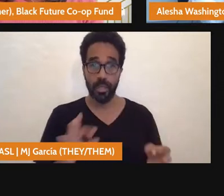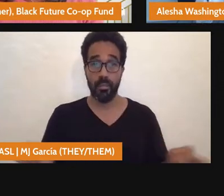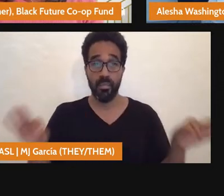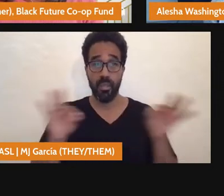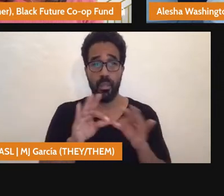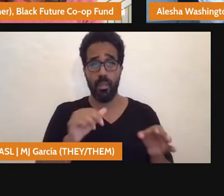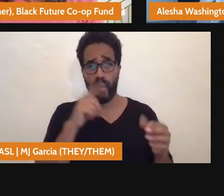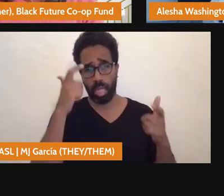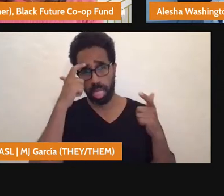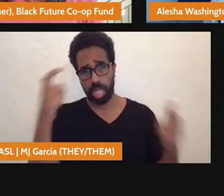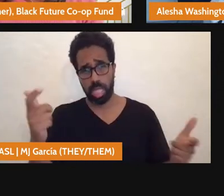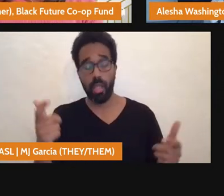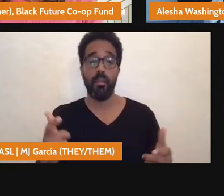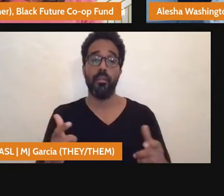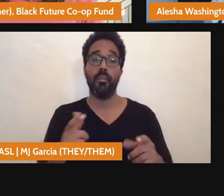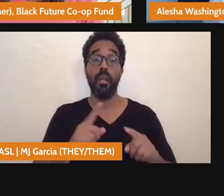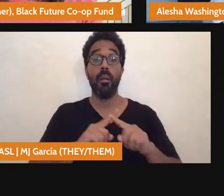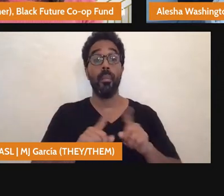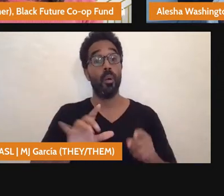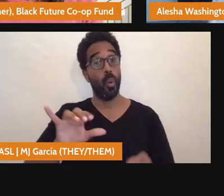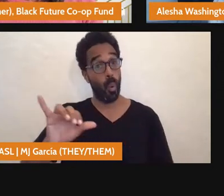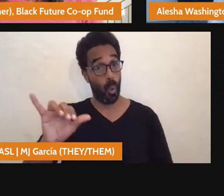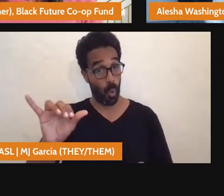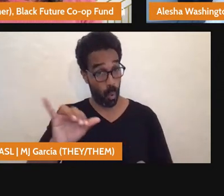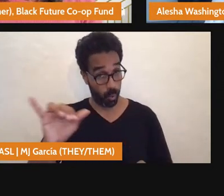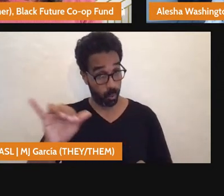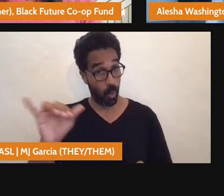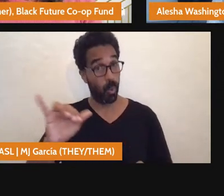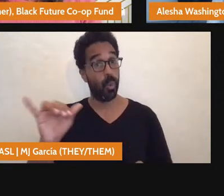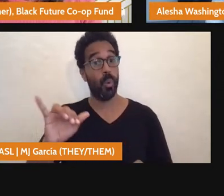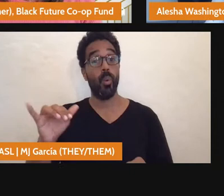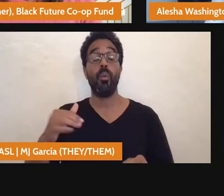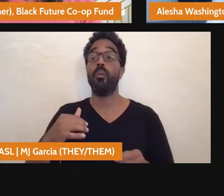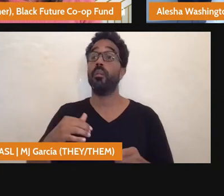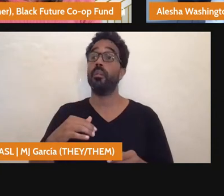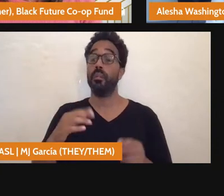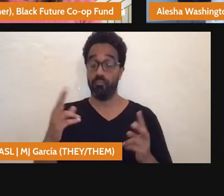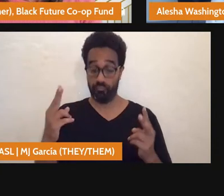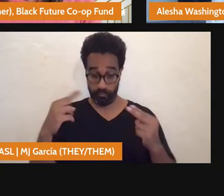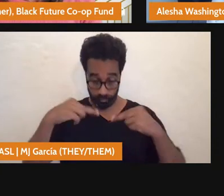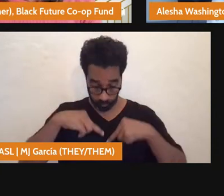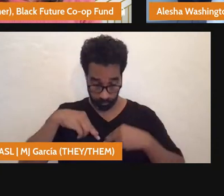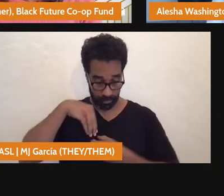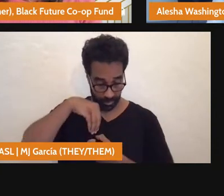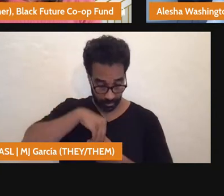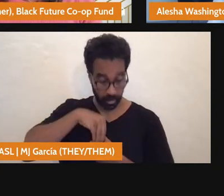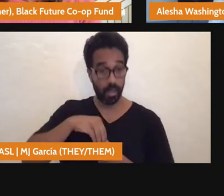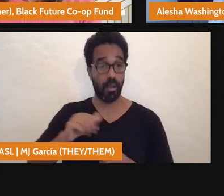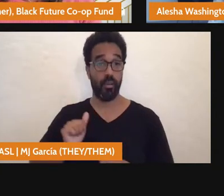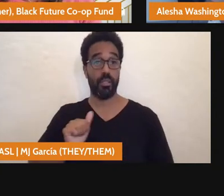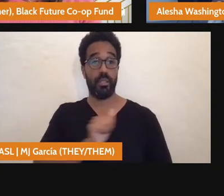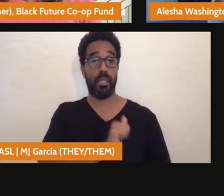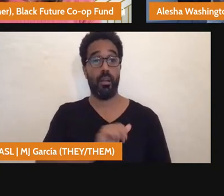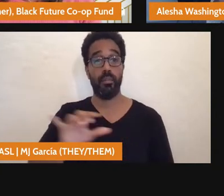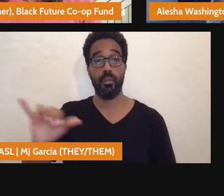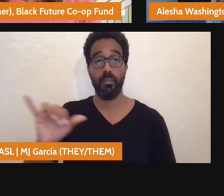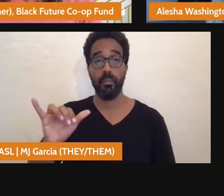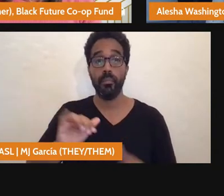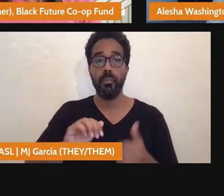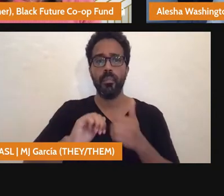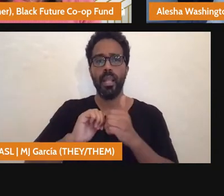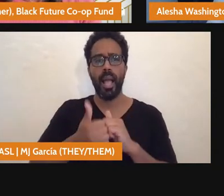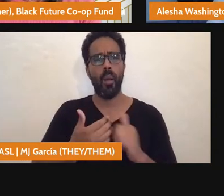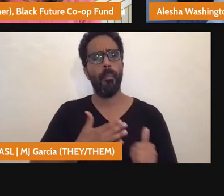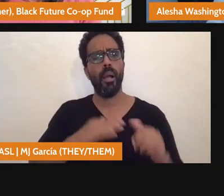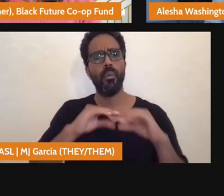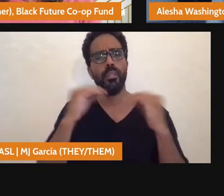remiss if we also don't take the internal view on this. And I think one of this gets to your question about the pathway to being a pro-Black organization,